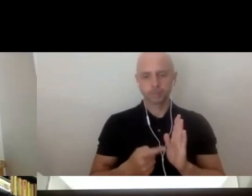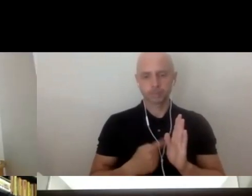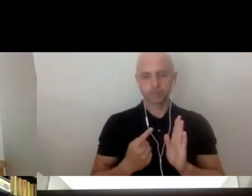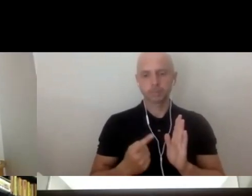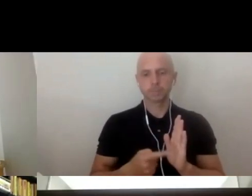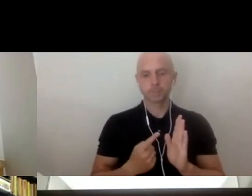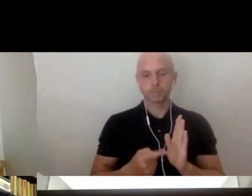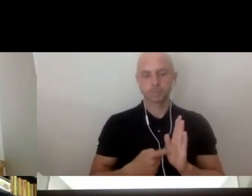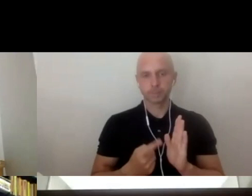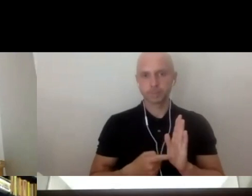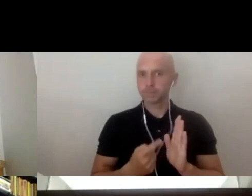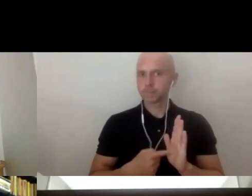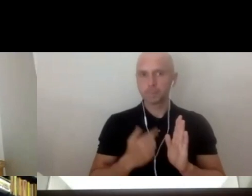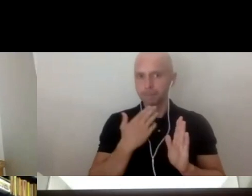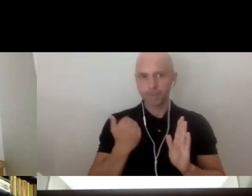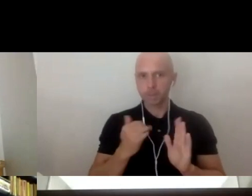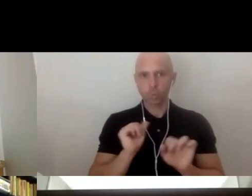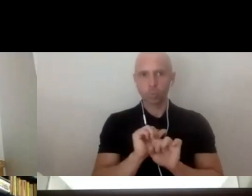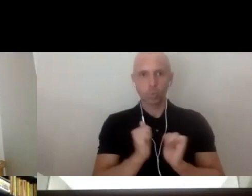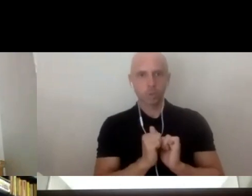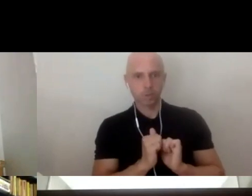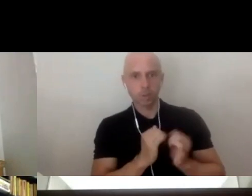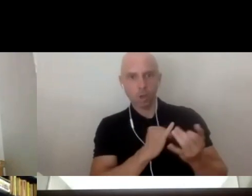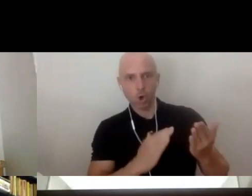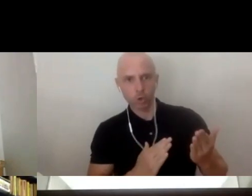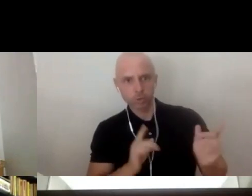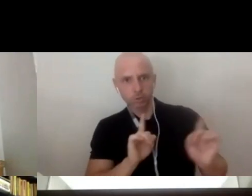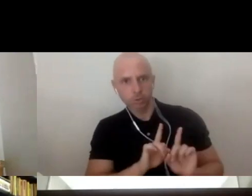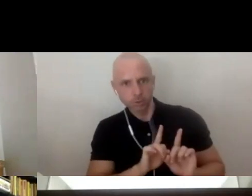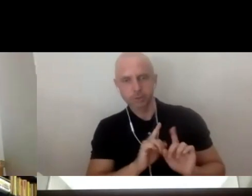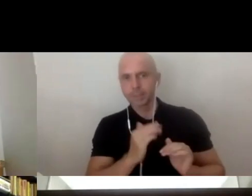with colleagues, and the Neighborhood Arts Network could help you here,